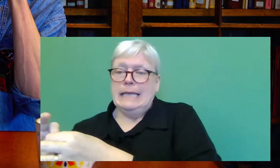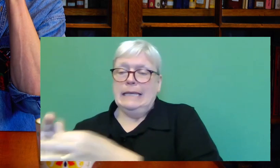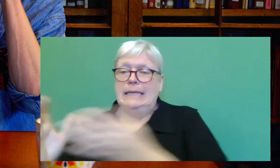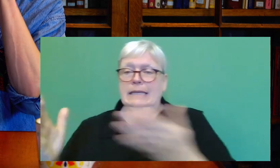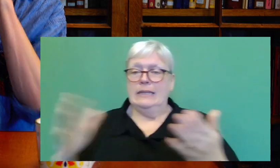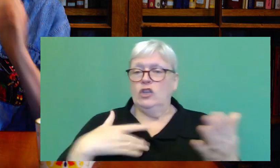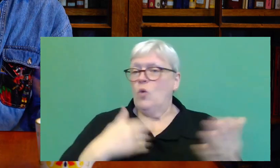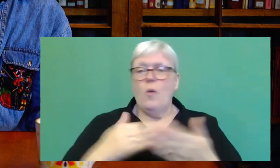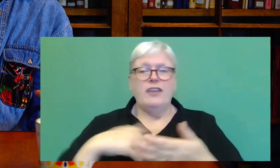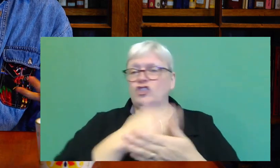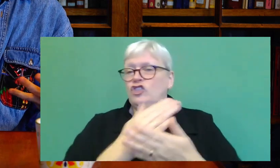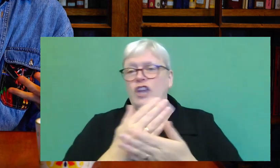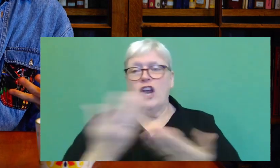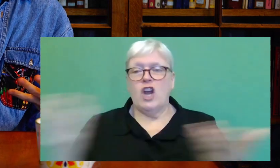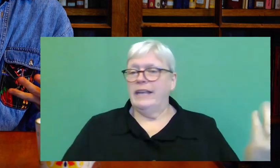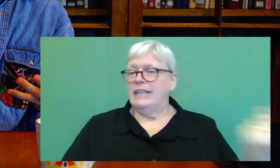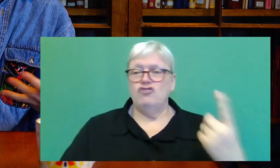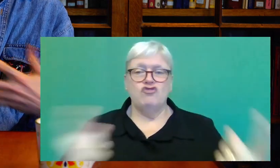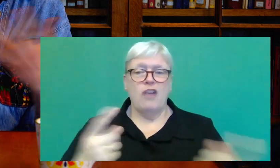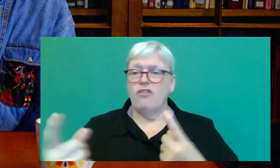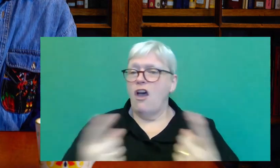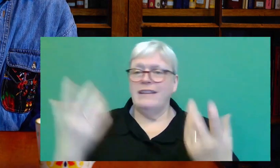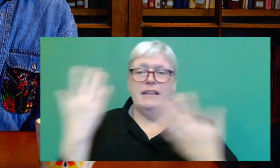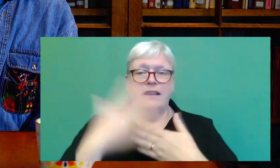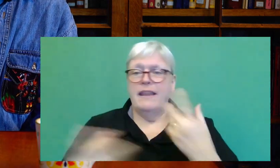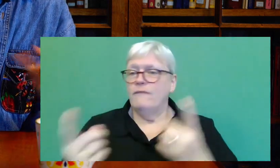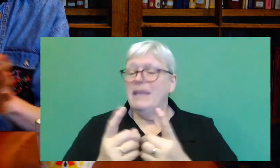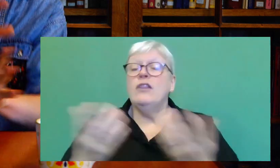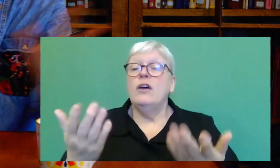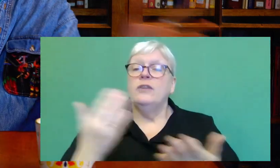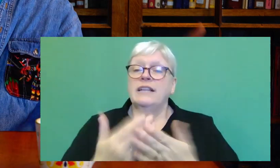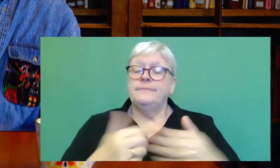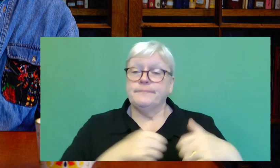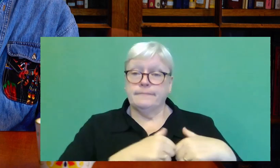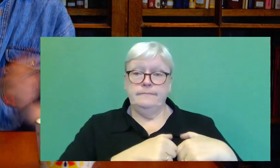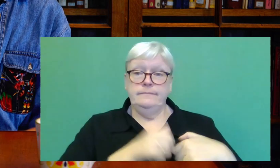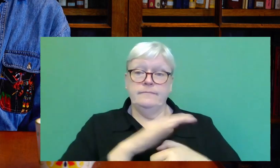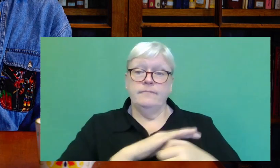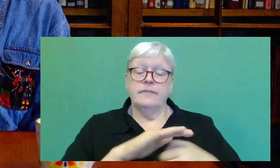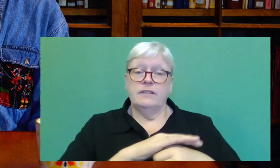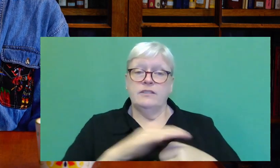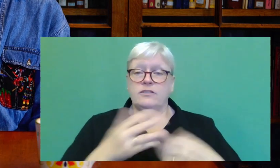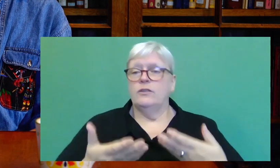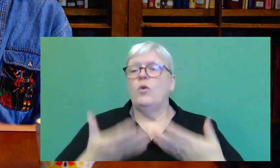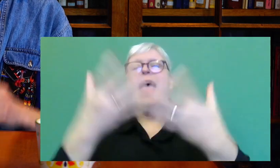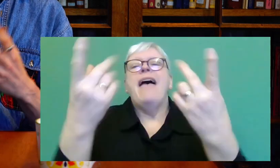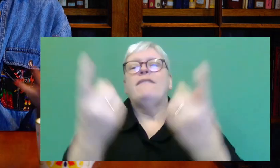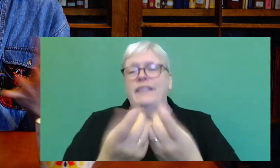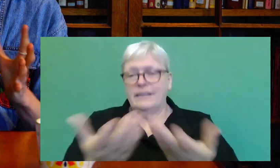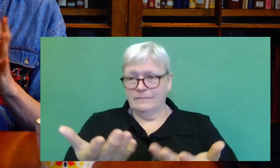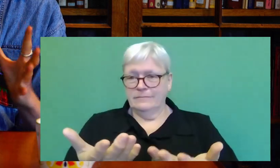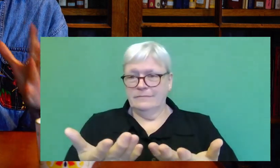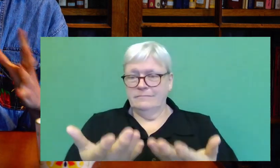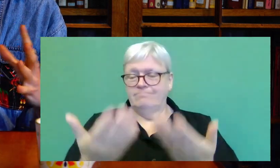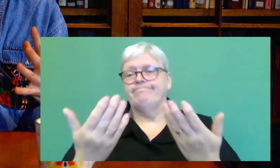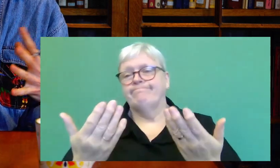wider ranging in that. And I guess the notion is, if you're in a romantic situation with someone, you give them all facets of you. Whereas friendships